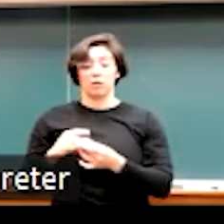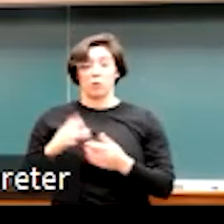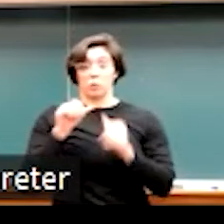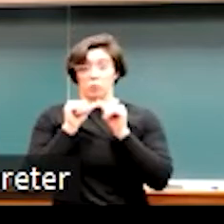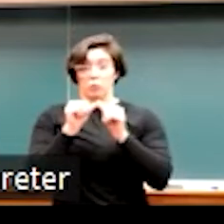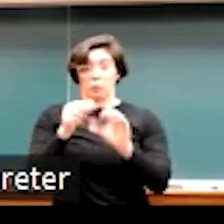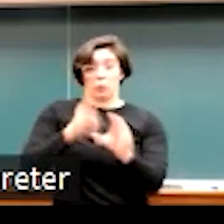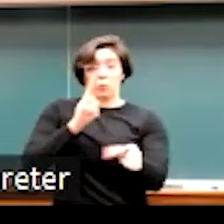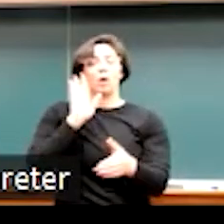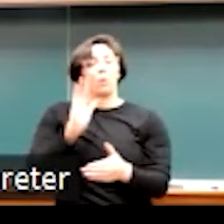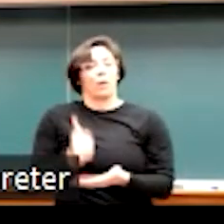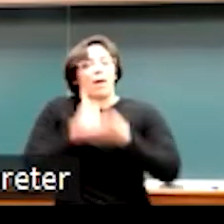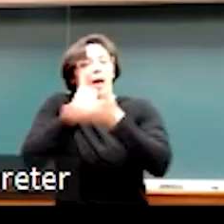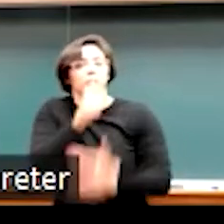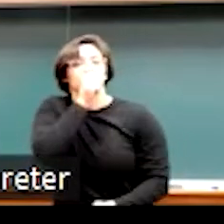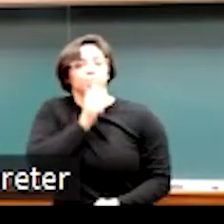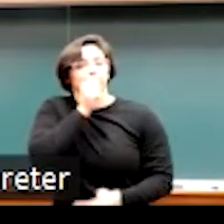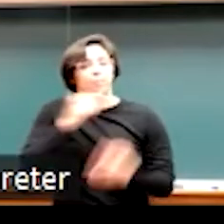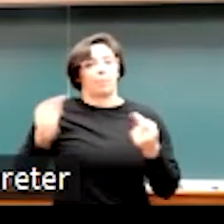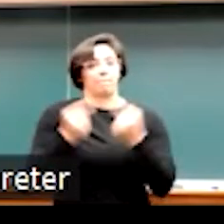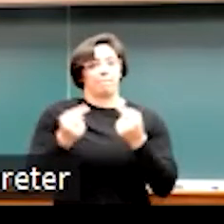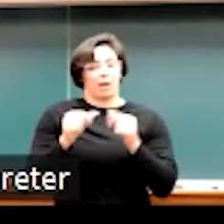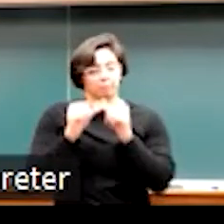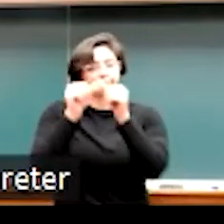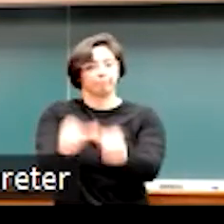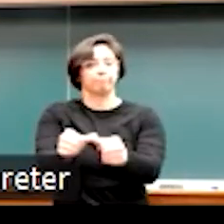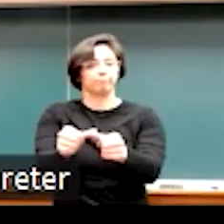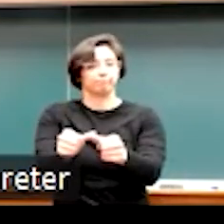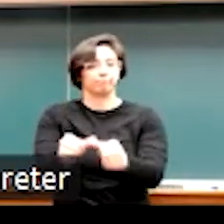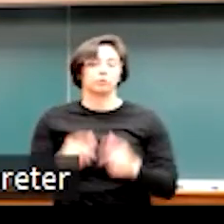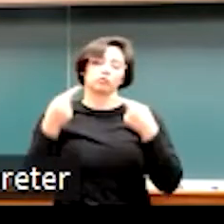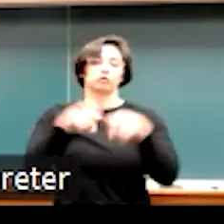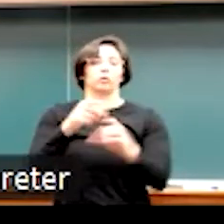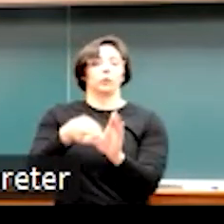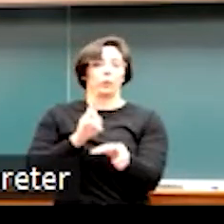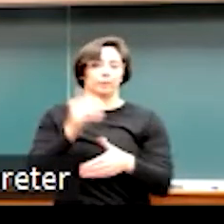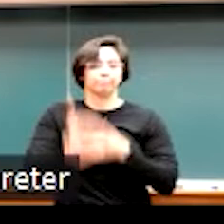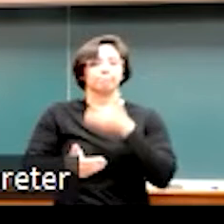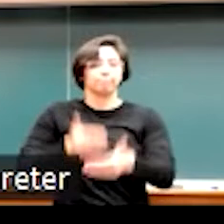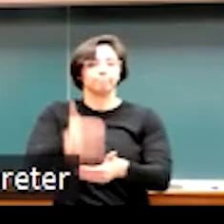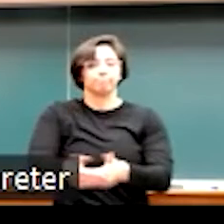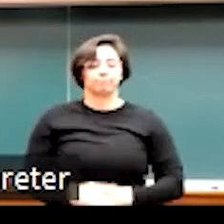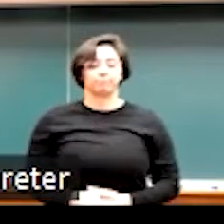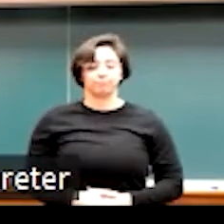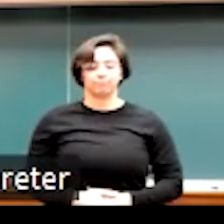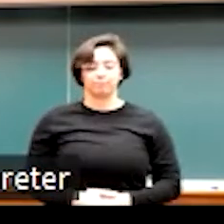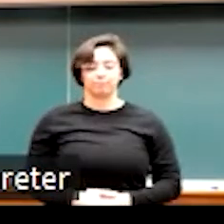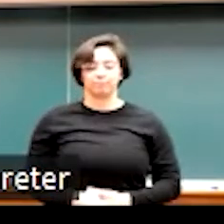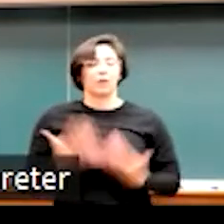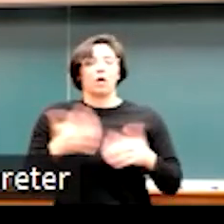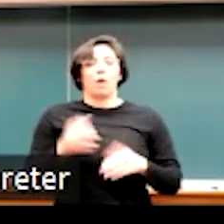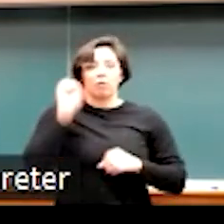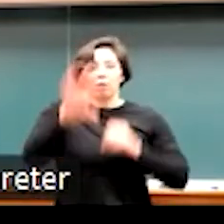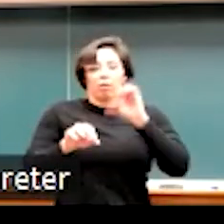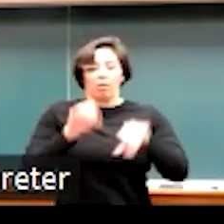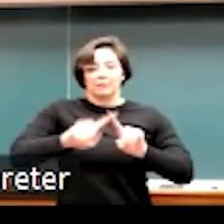is going to help you cope with the pain that you're likely to experience upon quitting smoking. So I don't want to present a whole bunch of pilot data